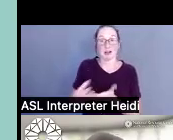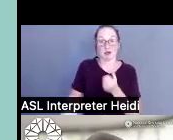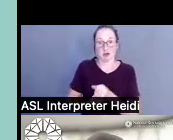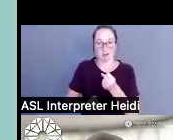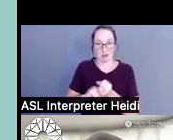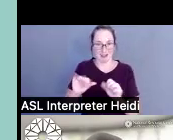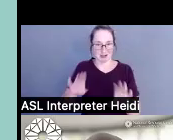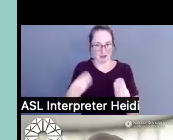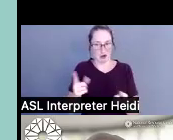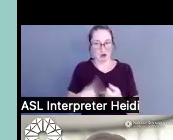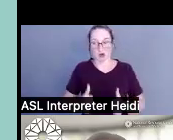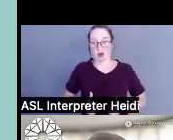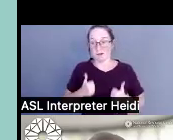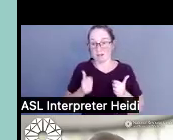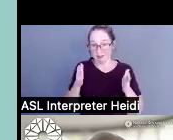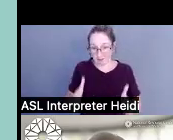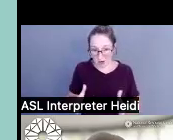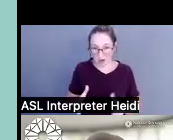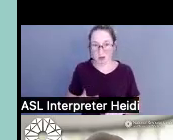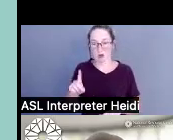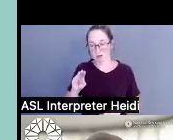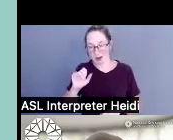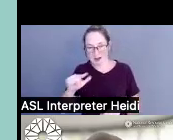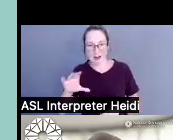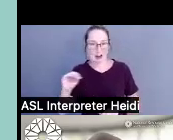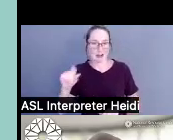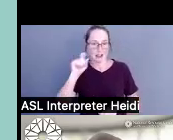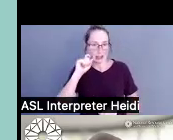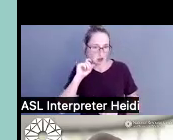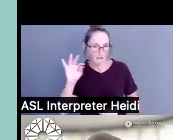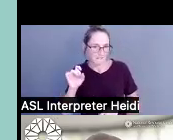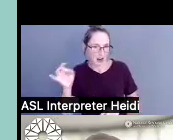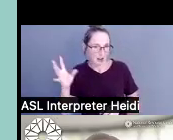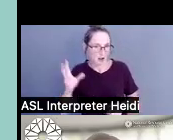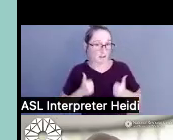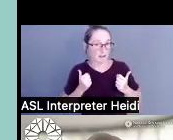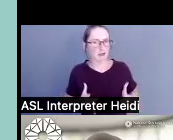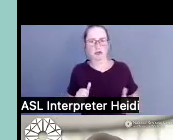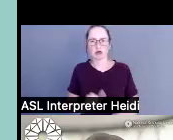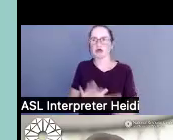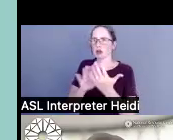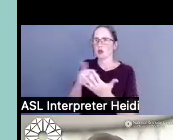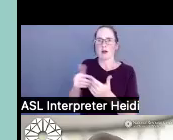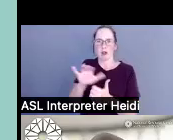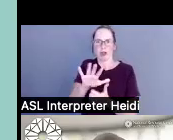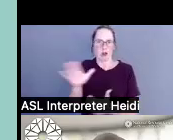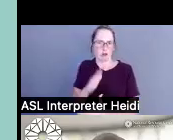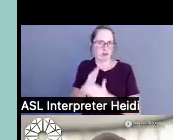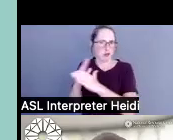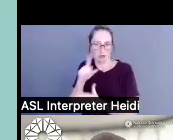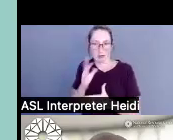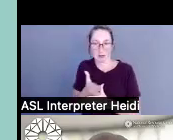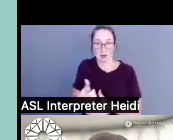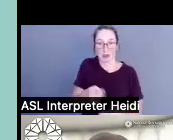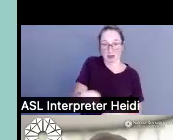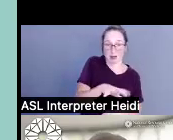that's provided to survivors, domestic and sexual violence survivors, to address whatever barriers they have that exist between